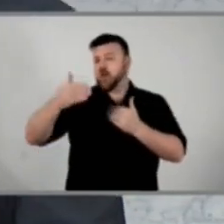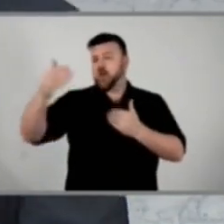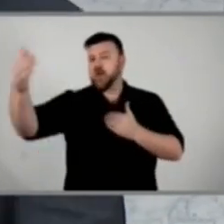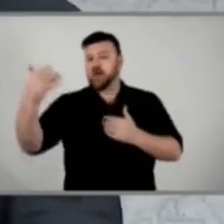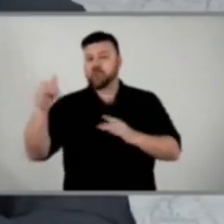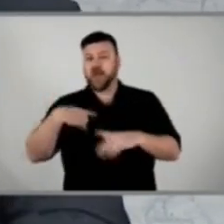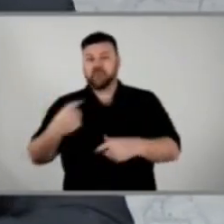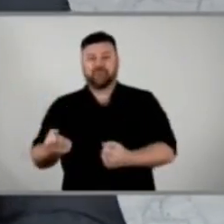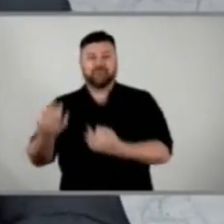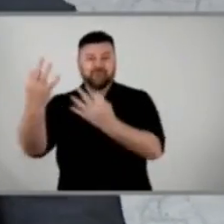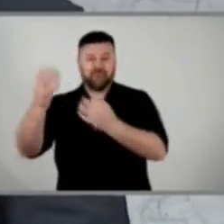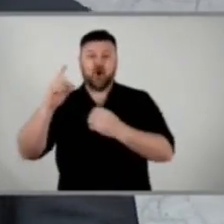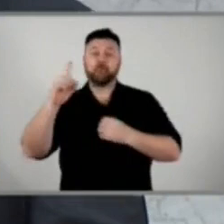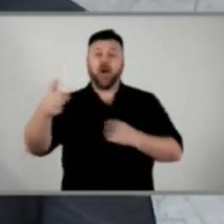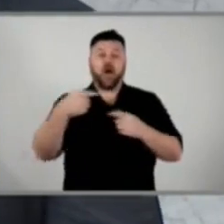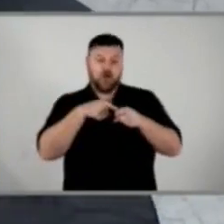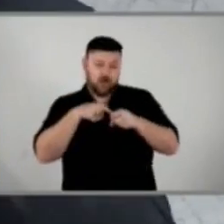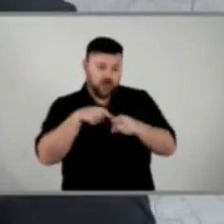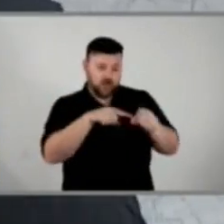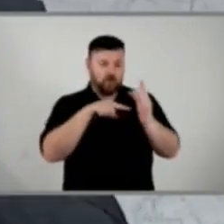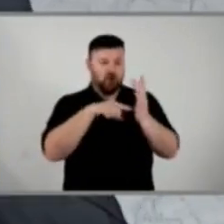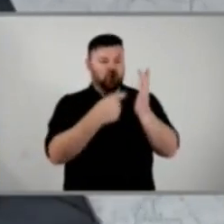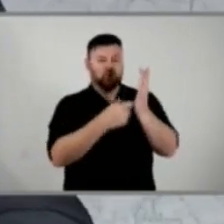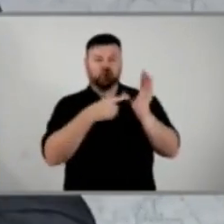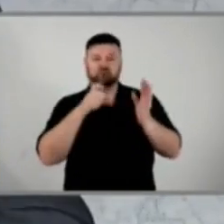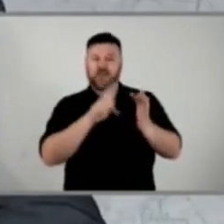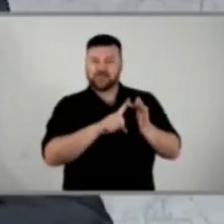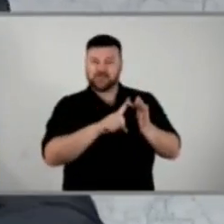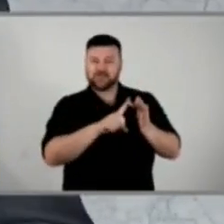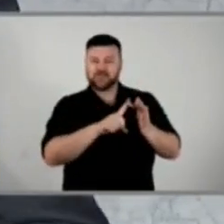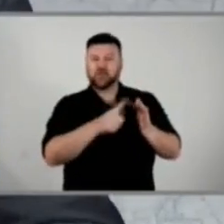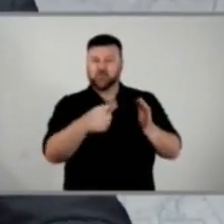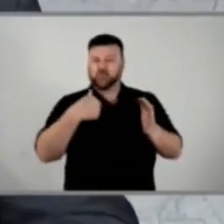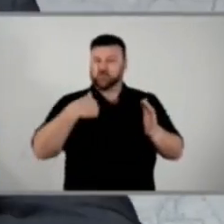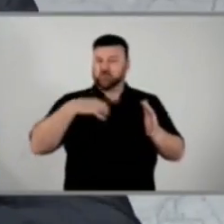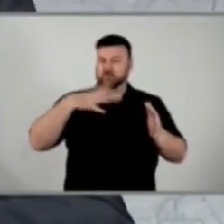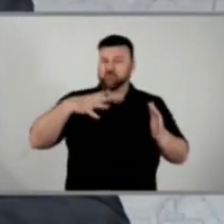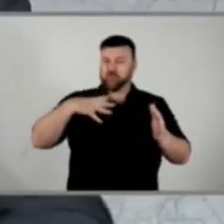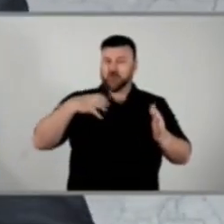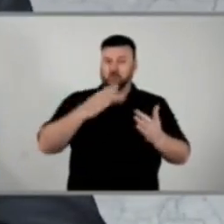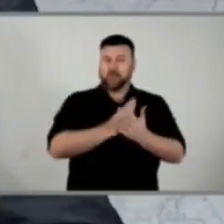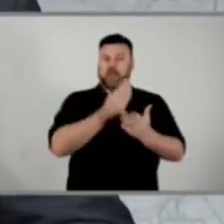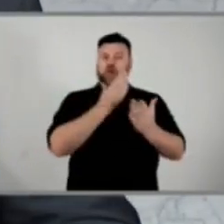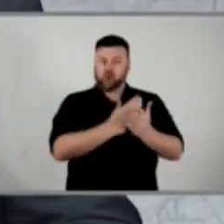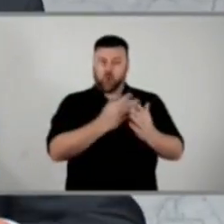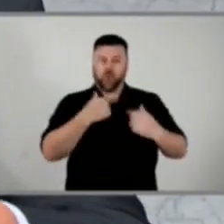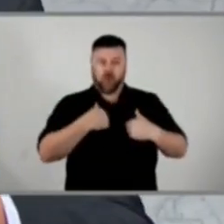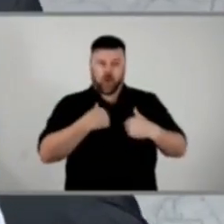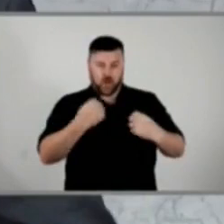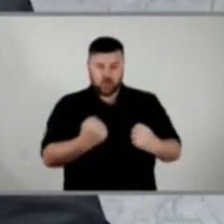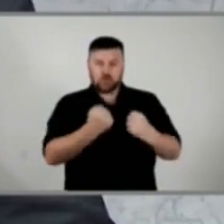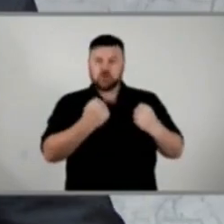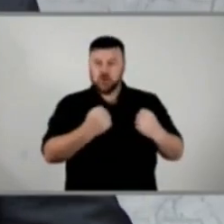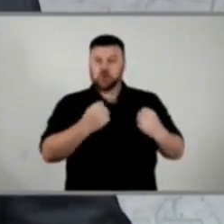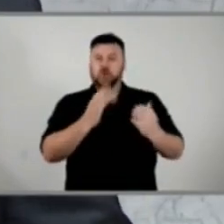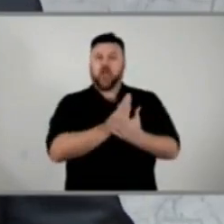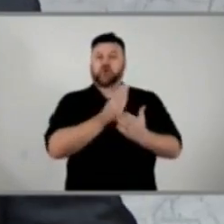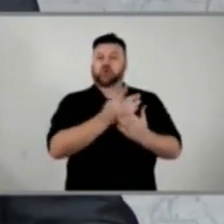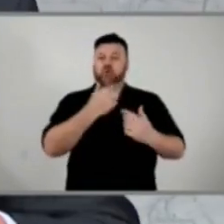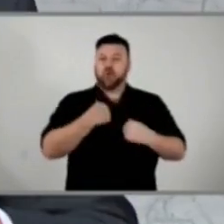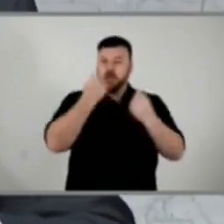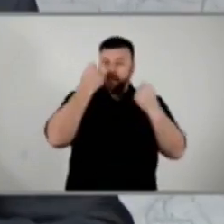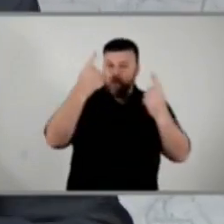those tracing regimes is to ensure they remain match fit, that they do the desktop exercises, they do the stress